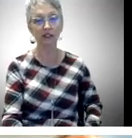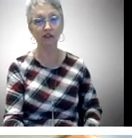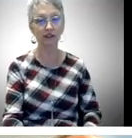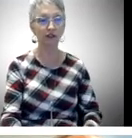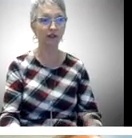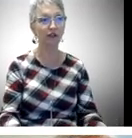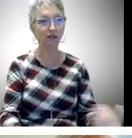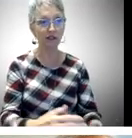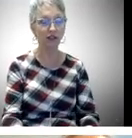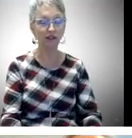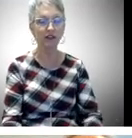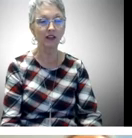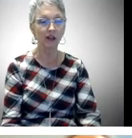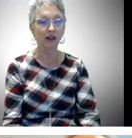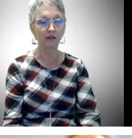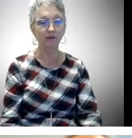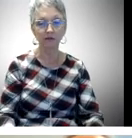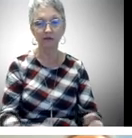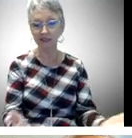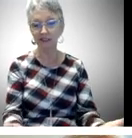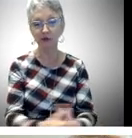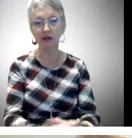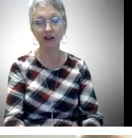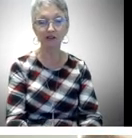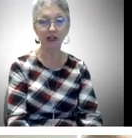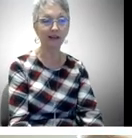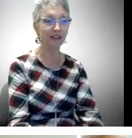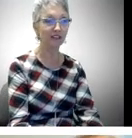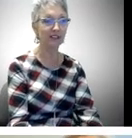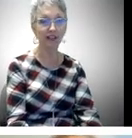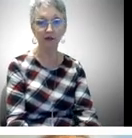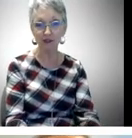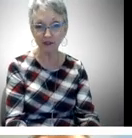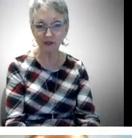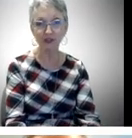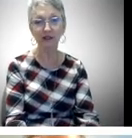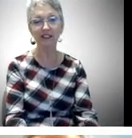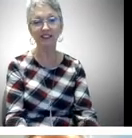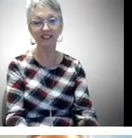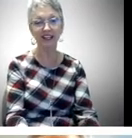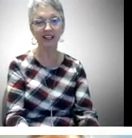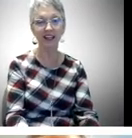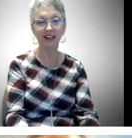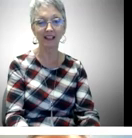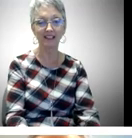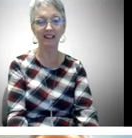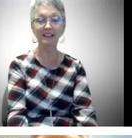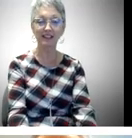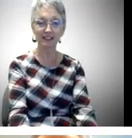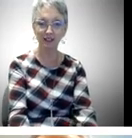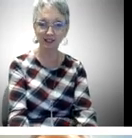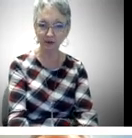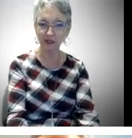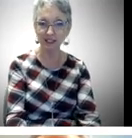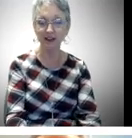group, because I know that you learn from each other. But since we are out of time, I'd like to just thank Richard for joining us today. I'd like to thank